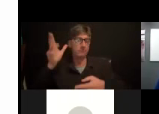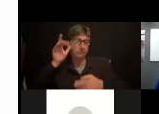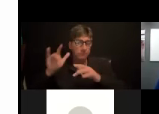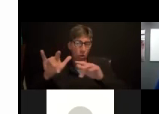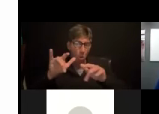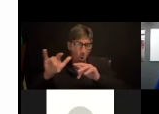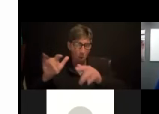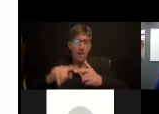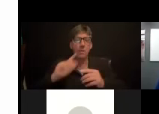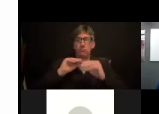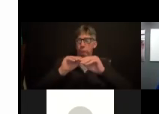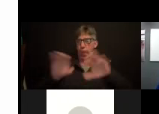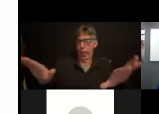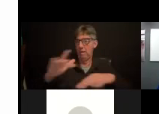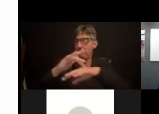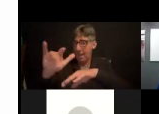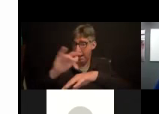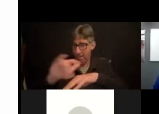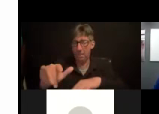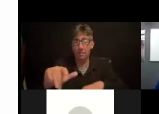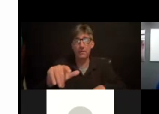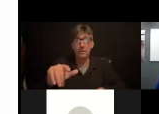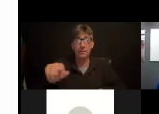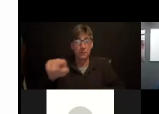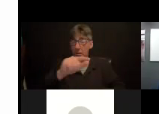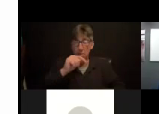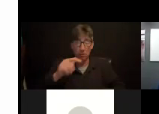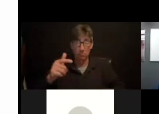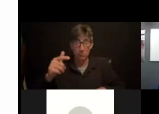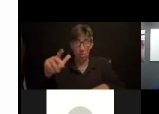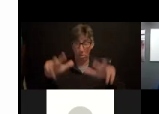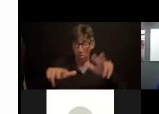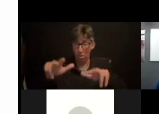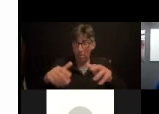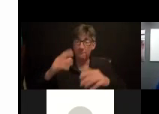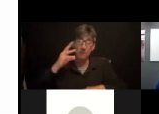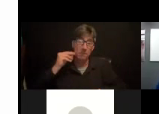meeting controls for folks who are not familiar with Zoom. Next slide, please.